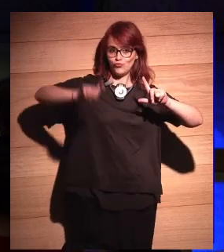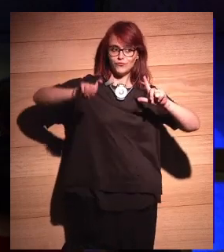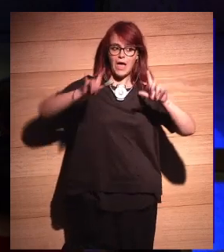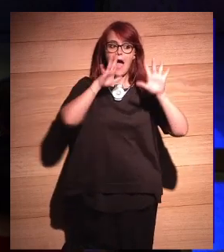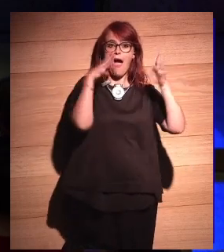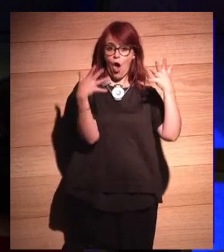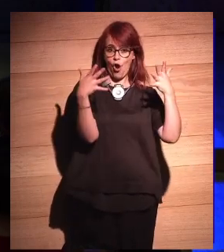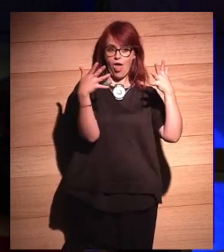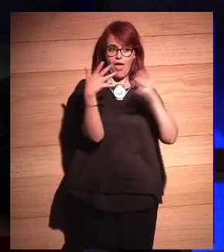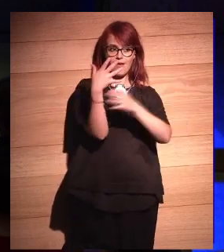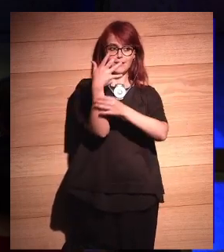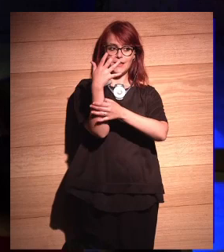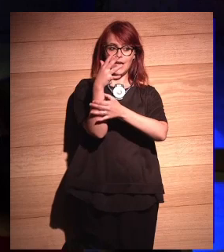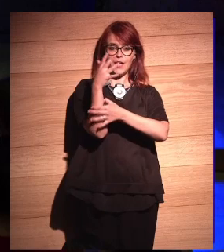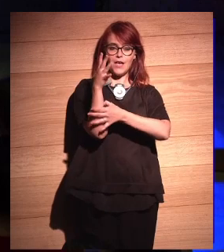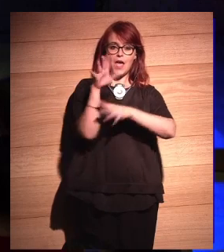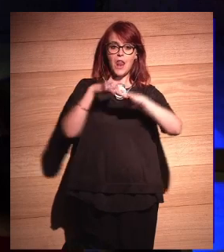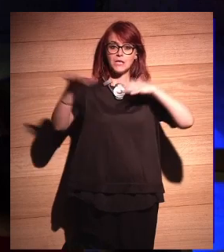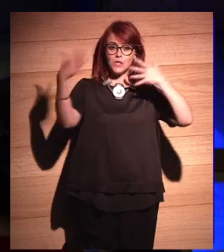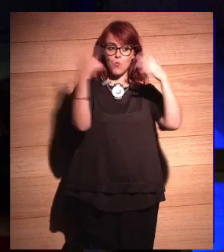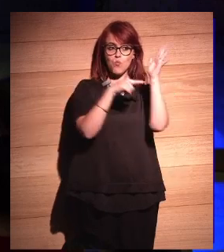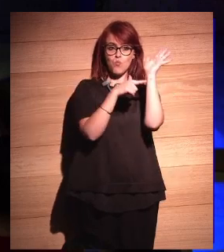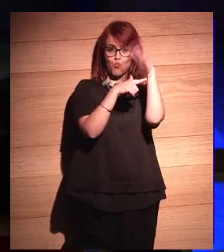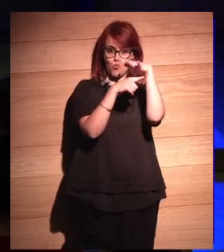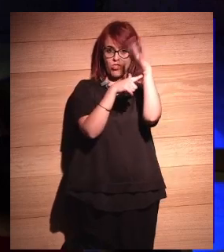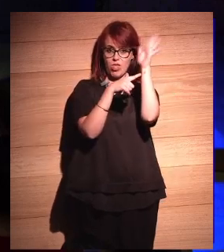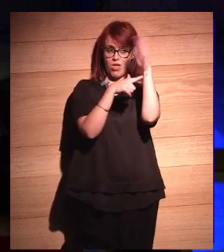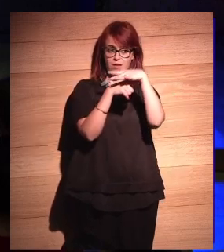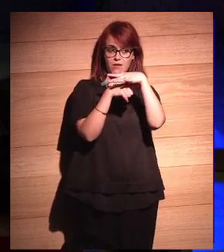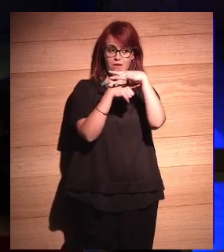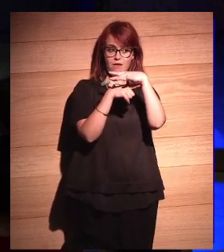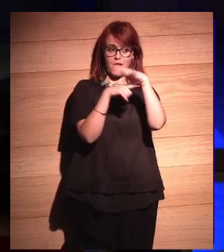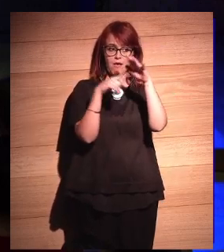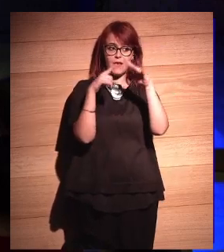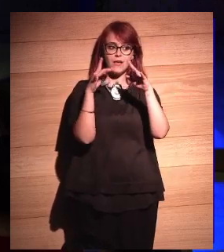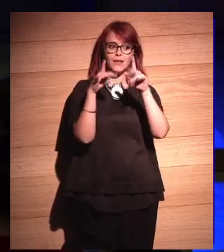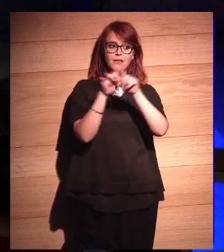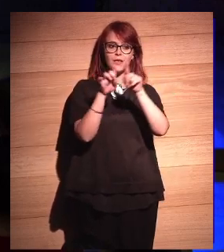my wrists, and then we're gonna hear a drum beat start.